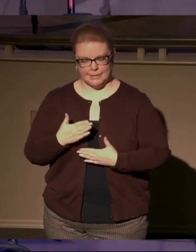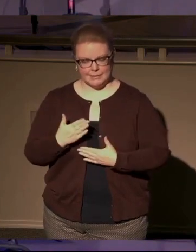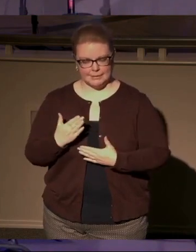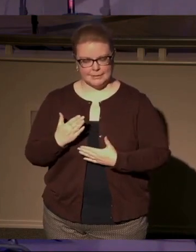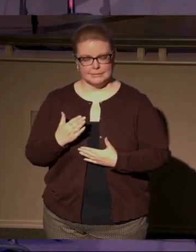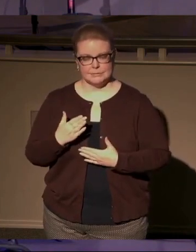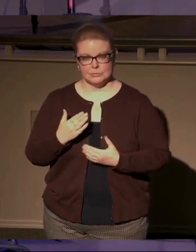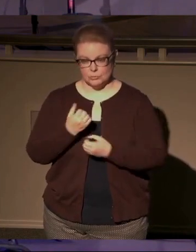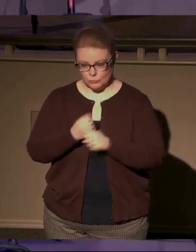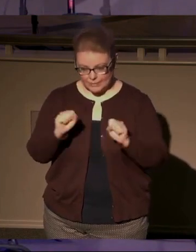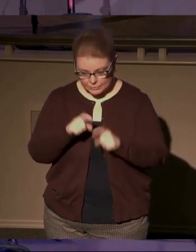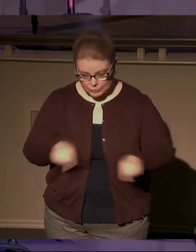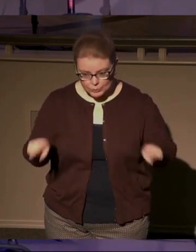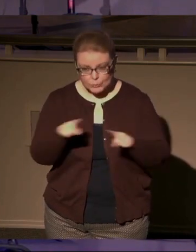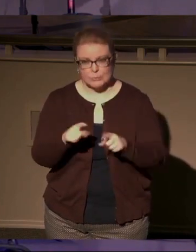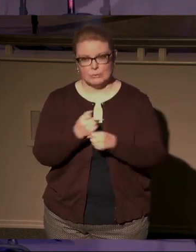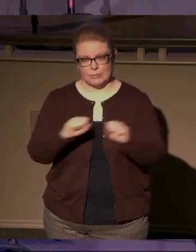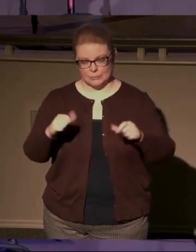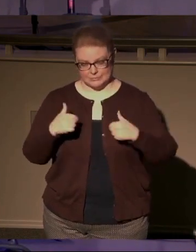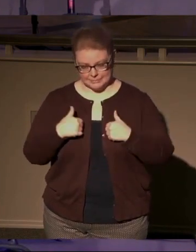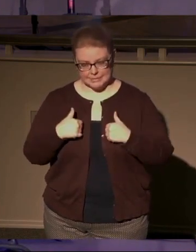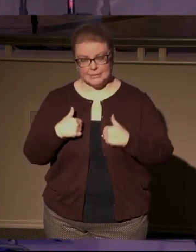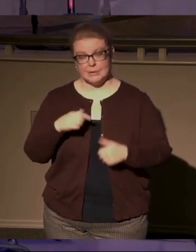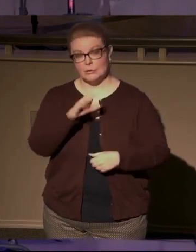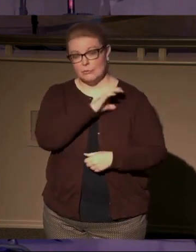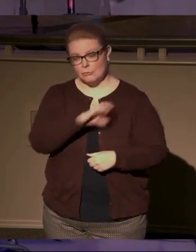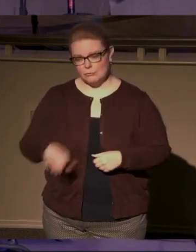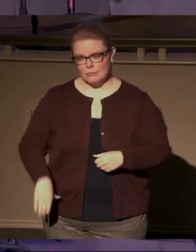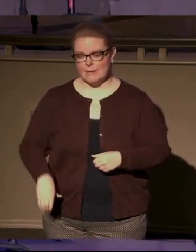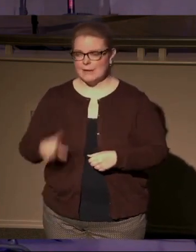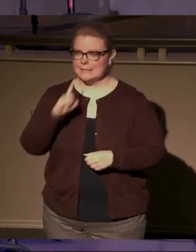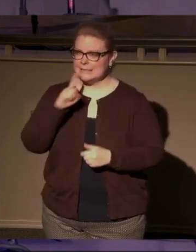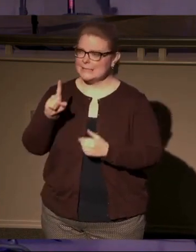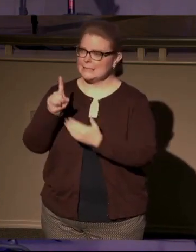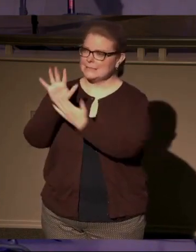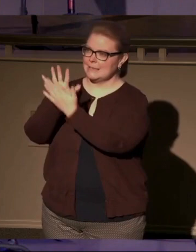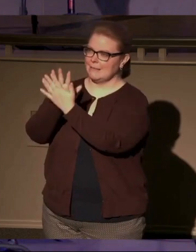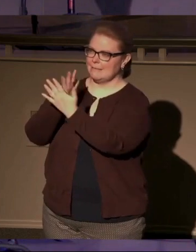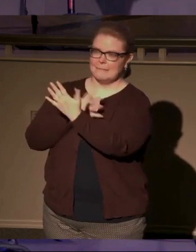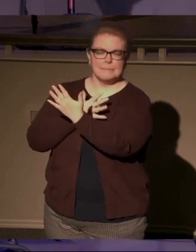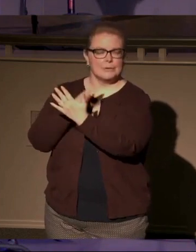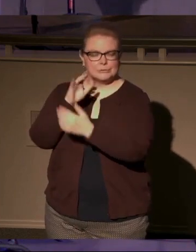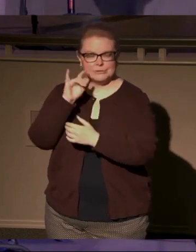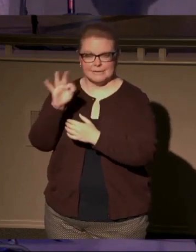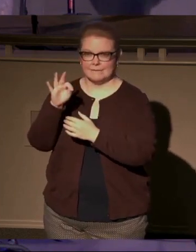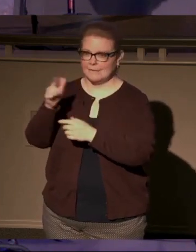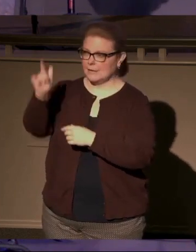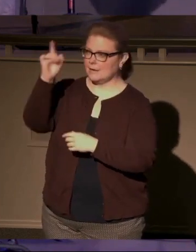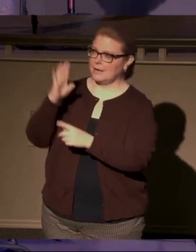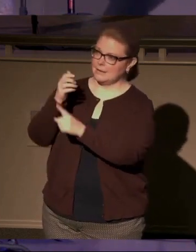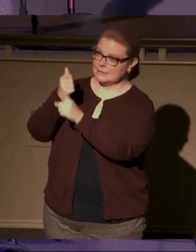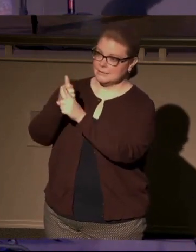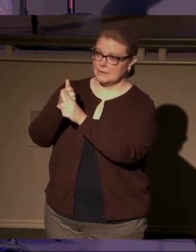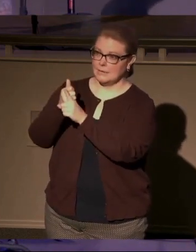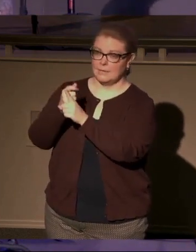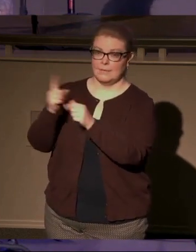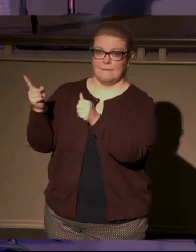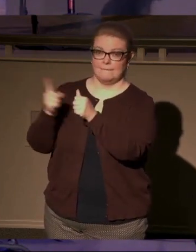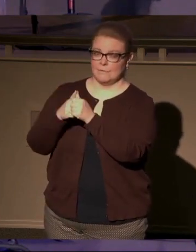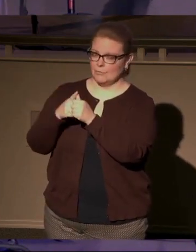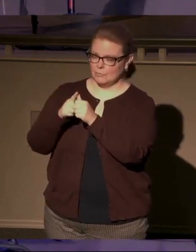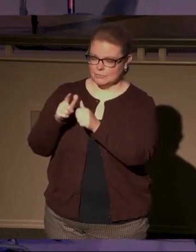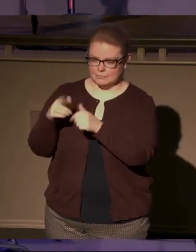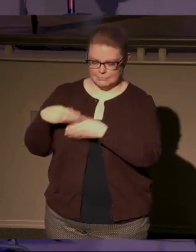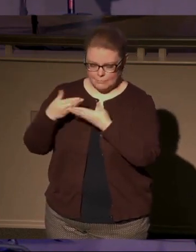to rescue me. Christ, he is the image of the invisible God, the firstborn over all